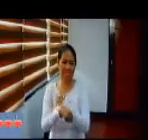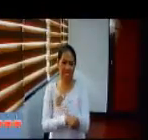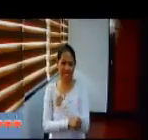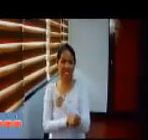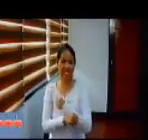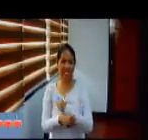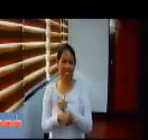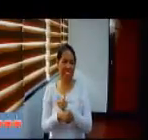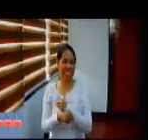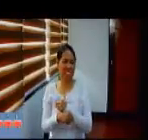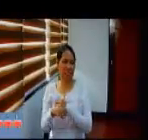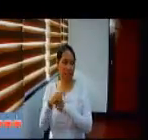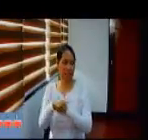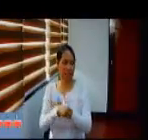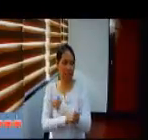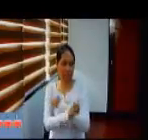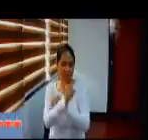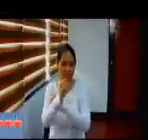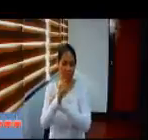Honors,